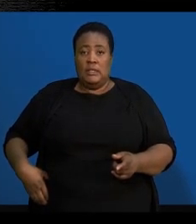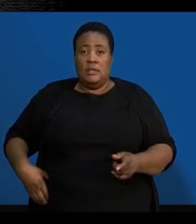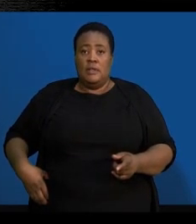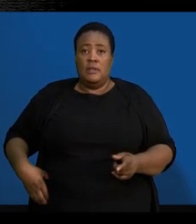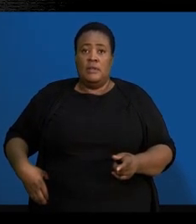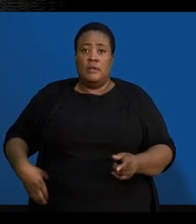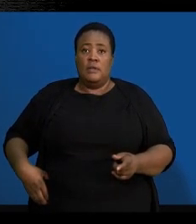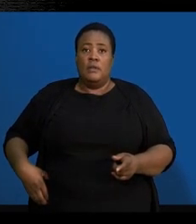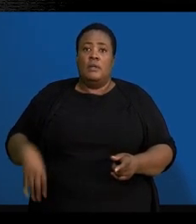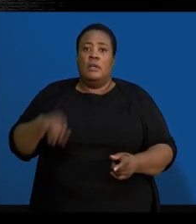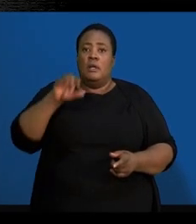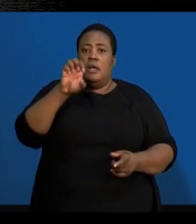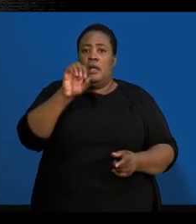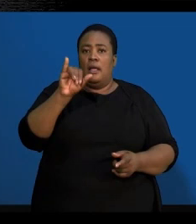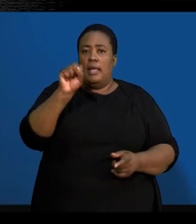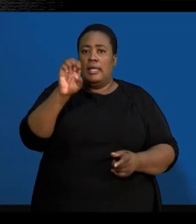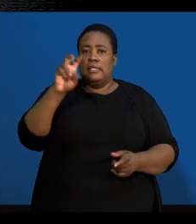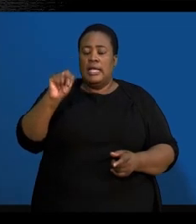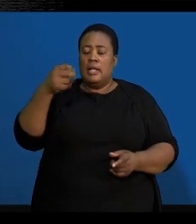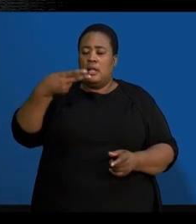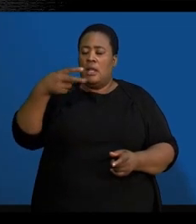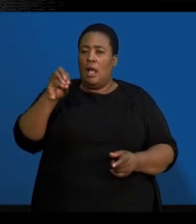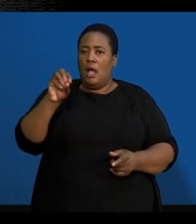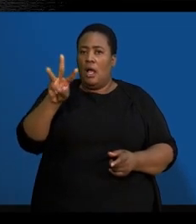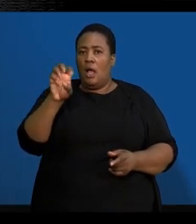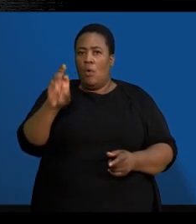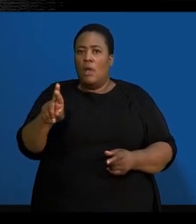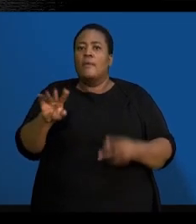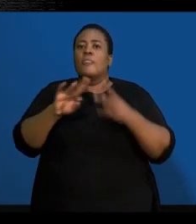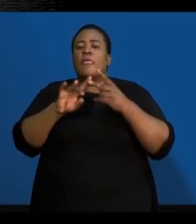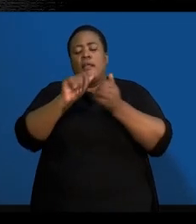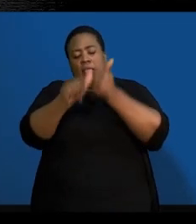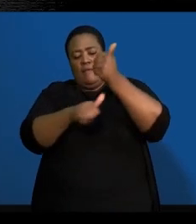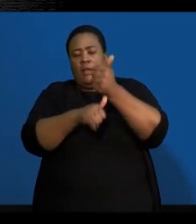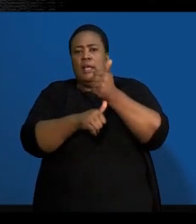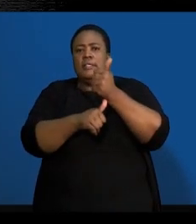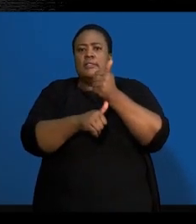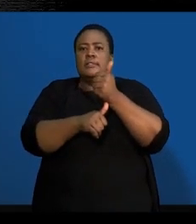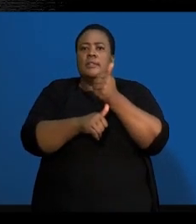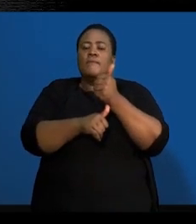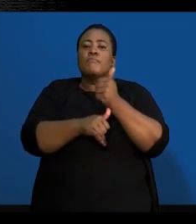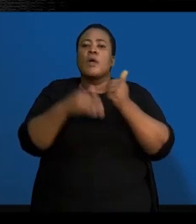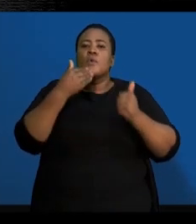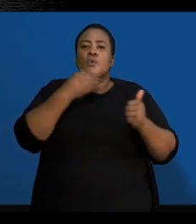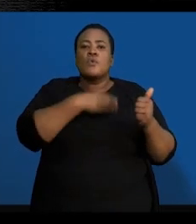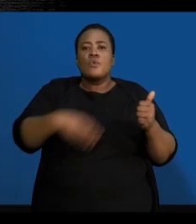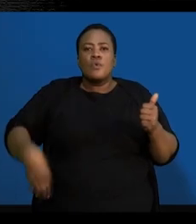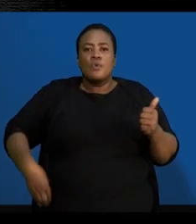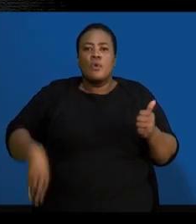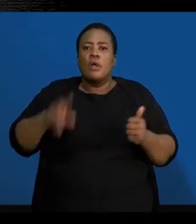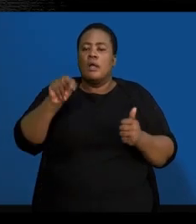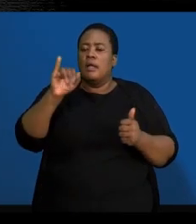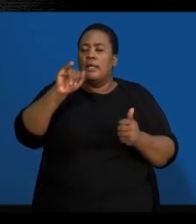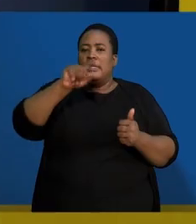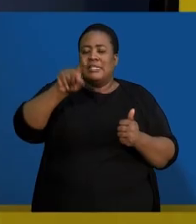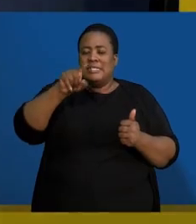Dwight Eisenhower. You already know that. The vice president, Richard Nixon. All those are